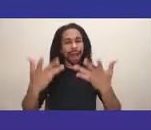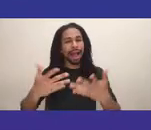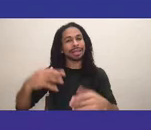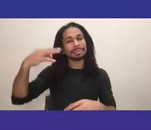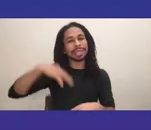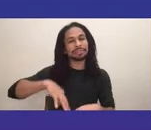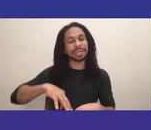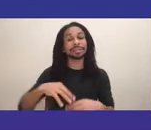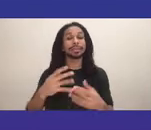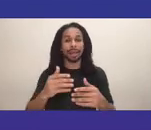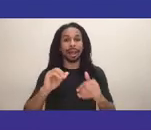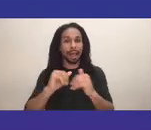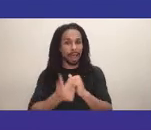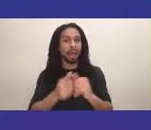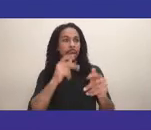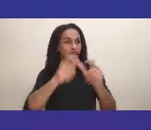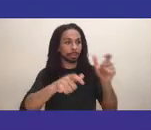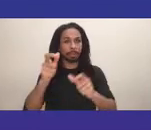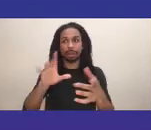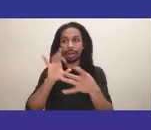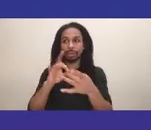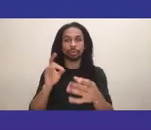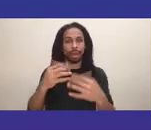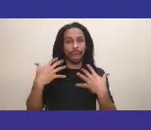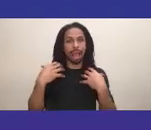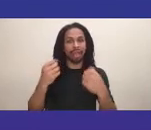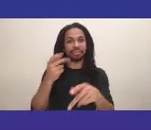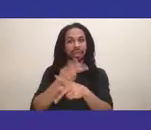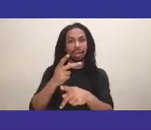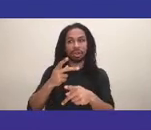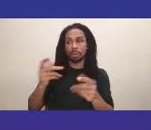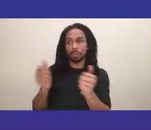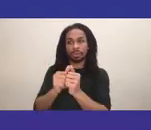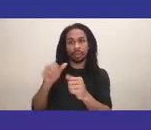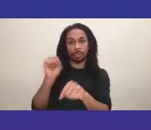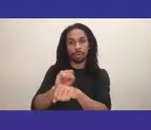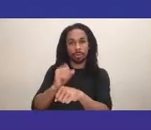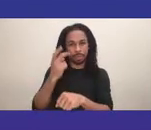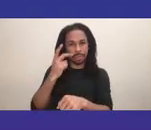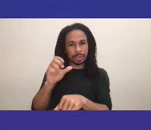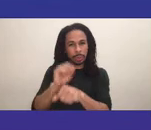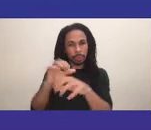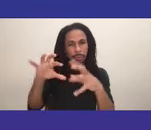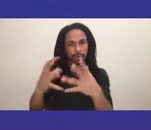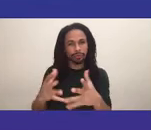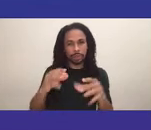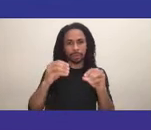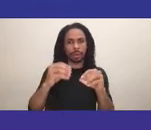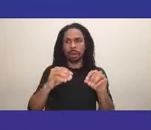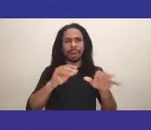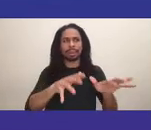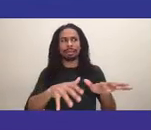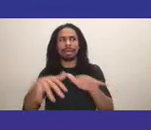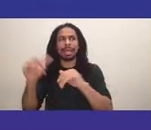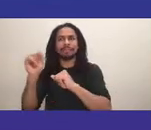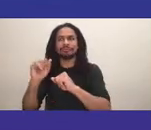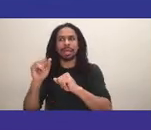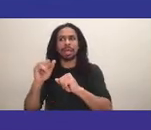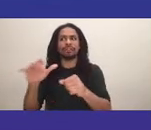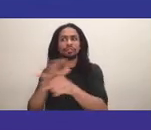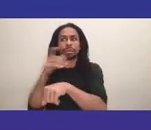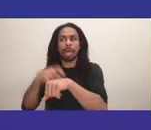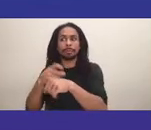are connected to healthcare through employment, when we see a workforce that is moving out of full-time positions into part-time positions or